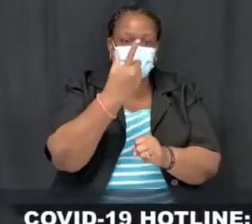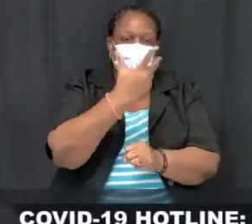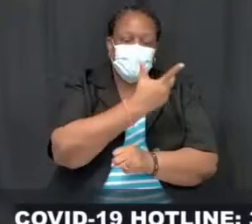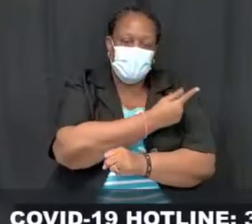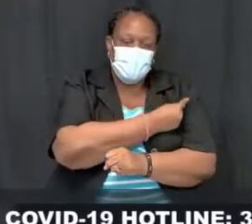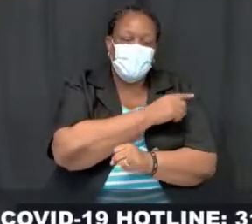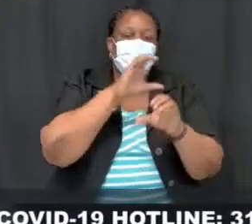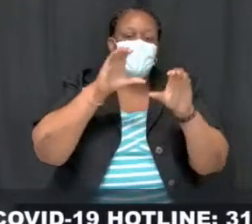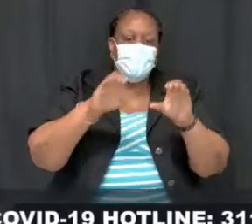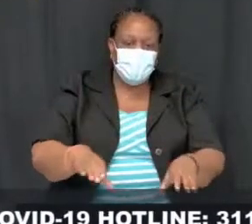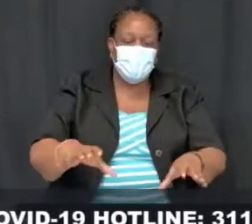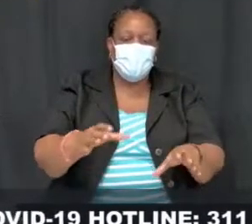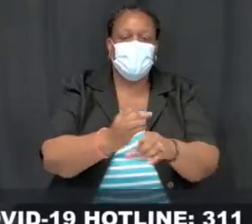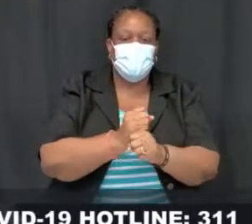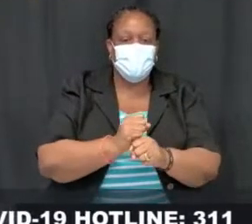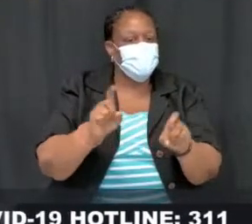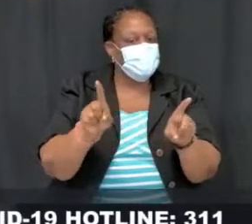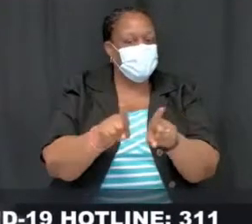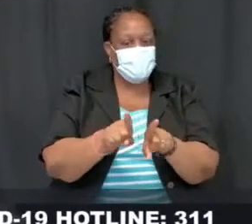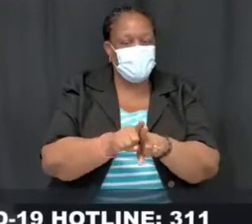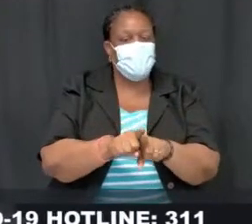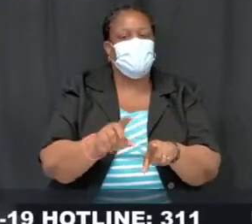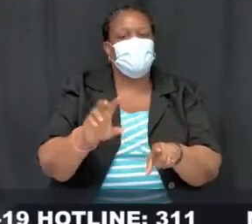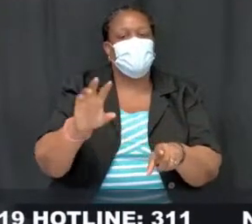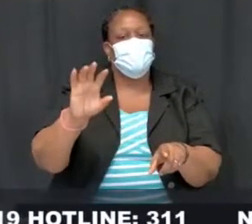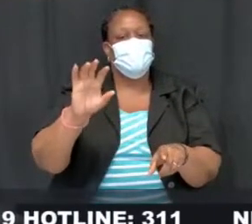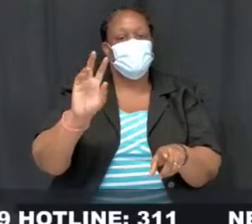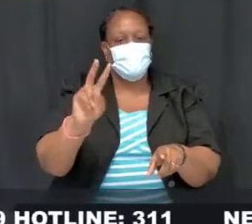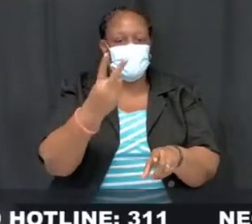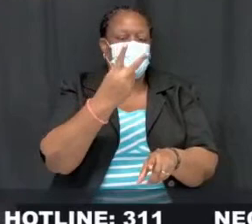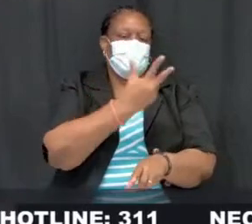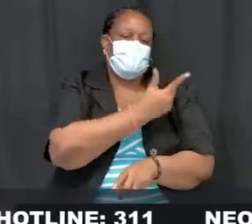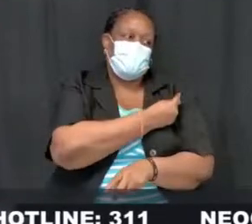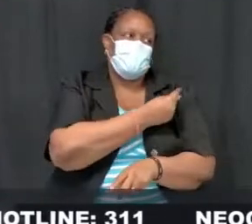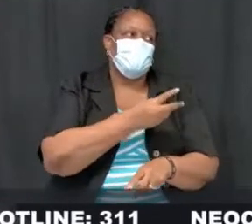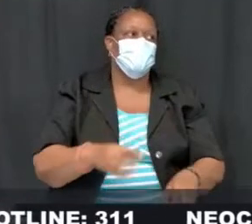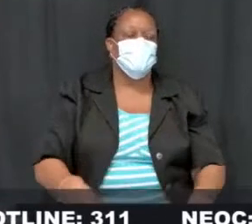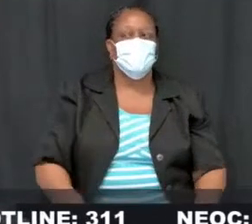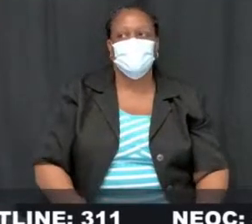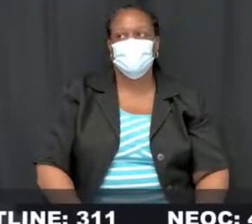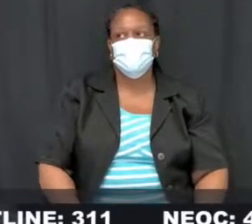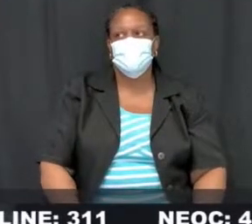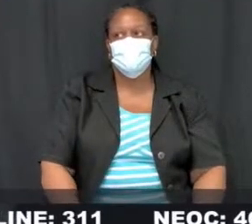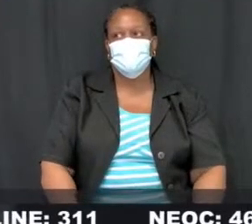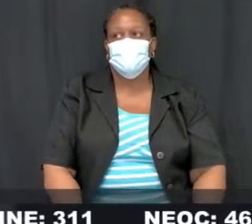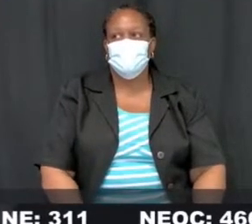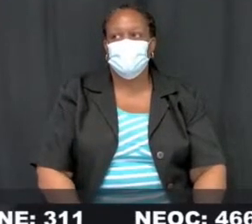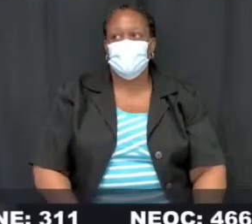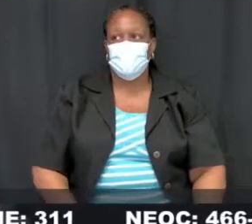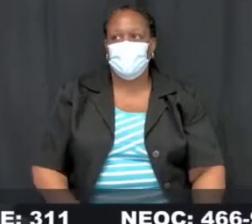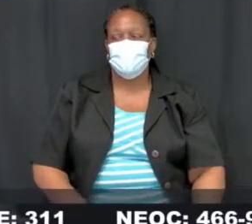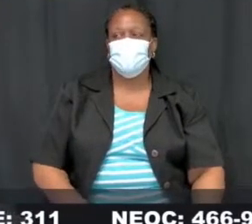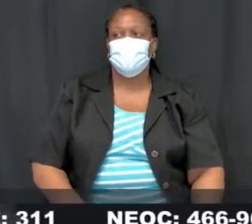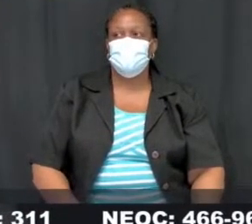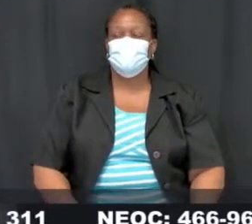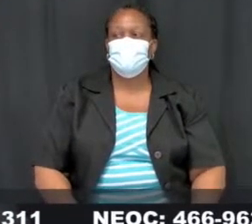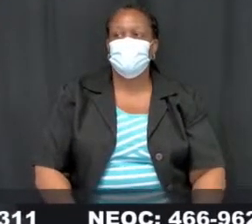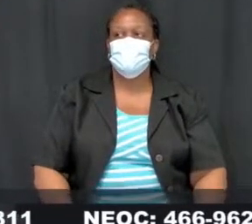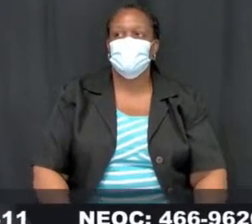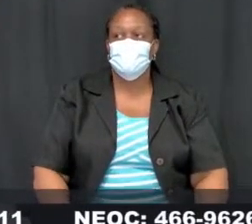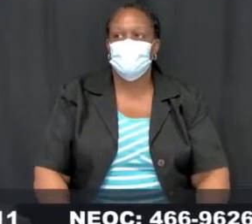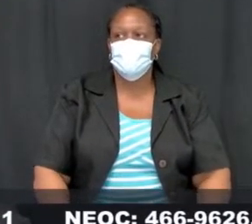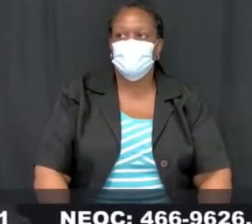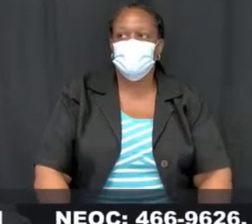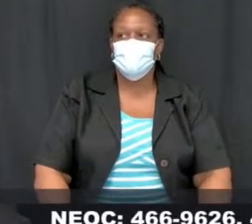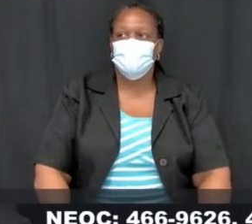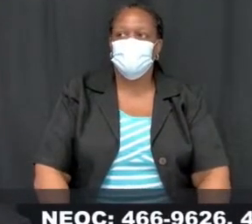to complete the dosing regimen for those who would have received the first dose before the end of